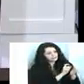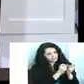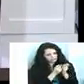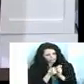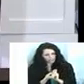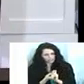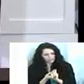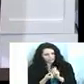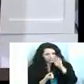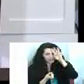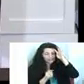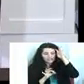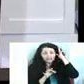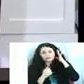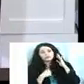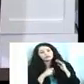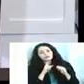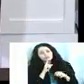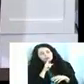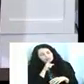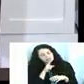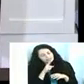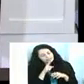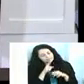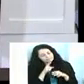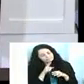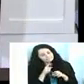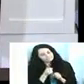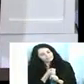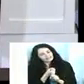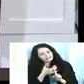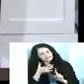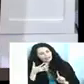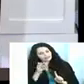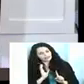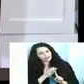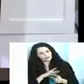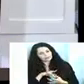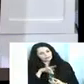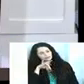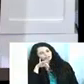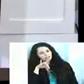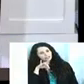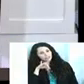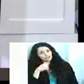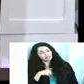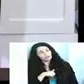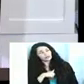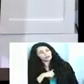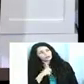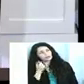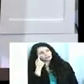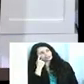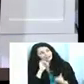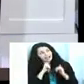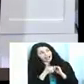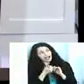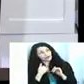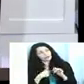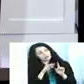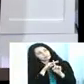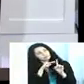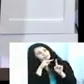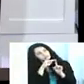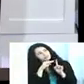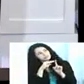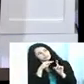And that if we are truly deepening our spirituality, then we also understand that the way that we see God is constantly changing.